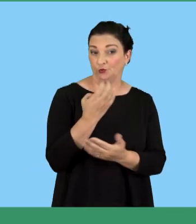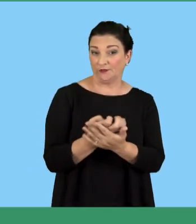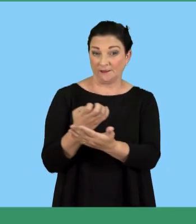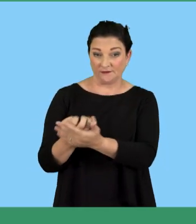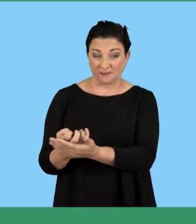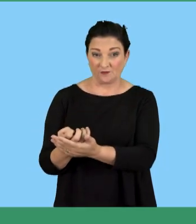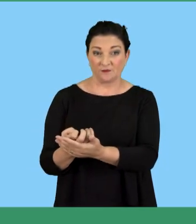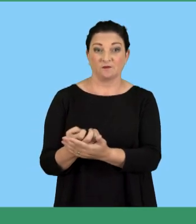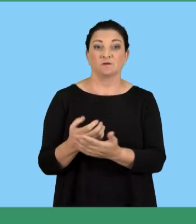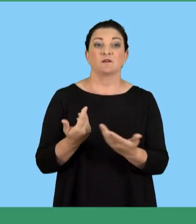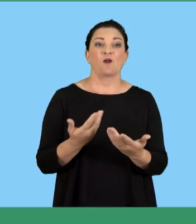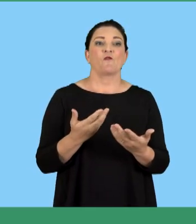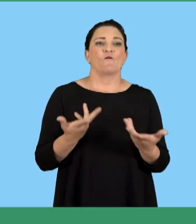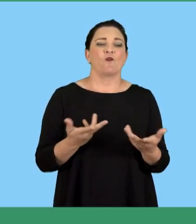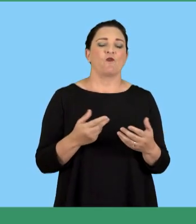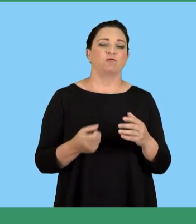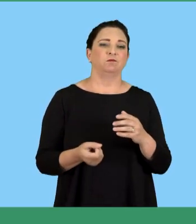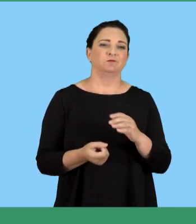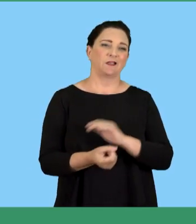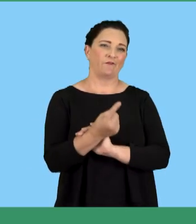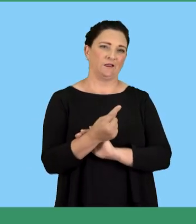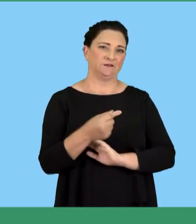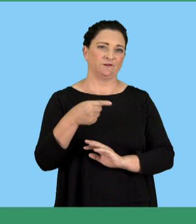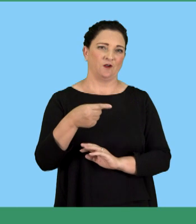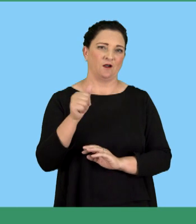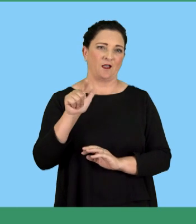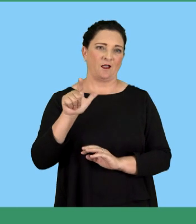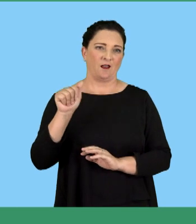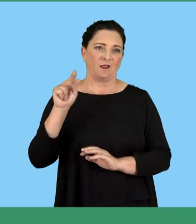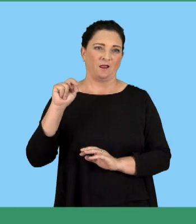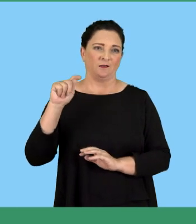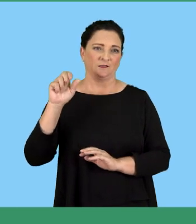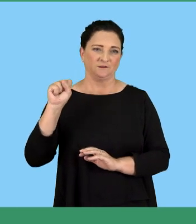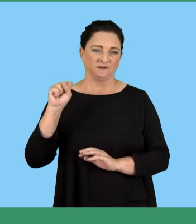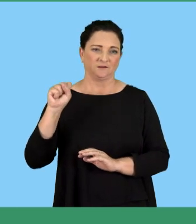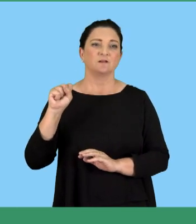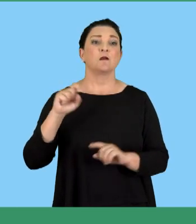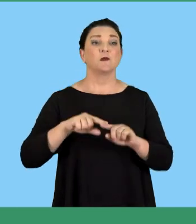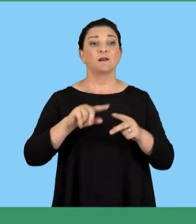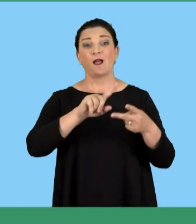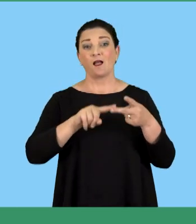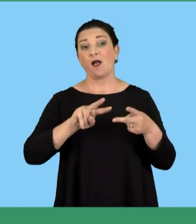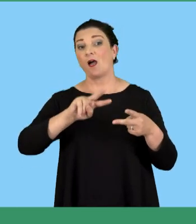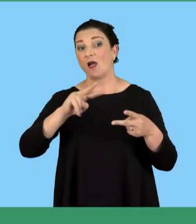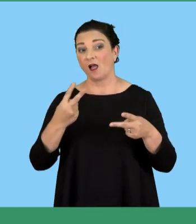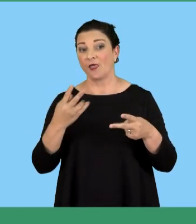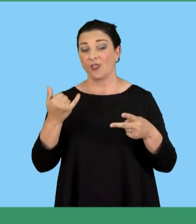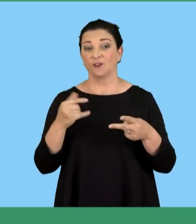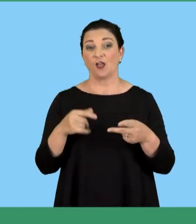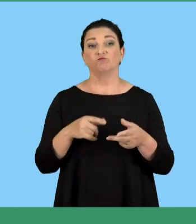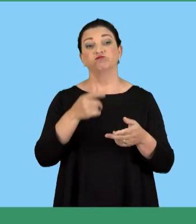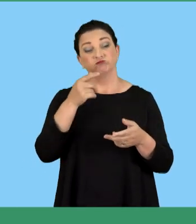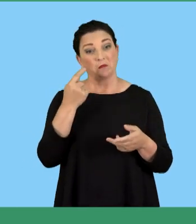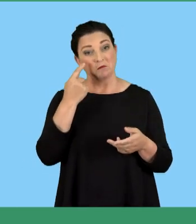projects that are conducted by Gallant's Events. And then 2, recommend other examples of corporate social